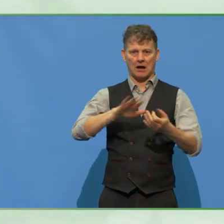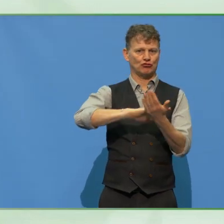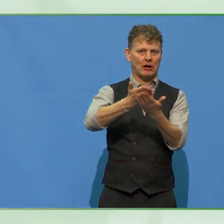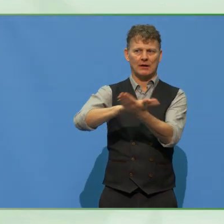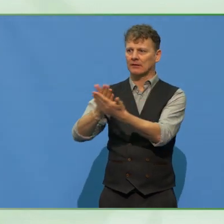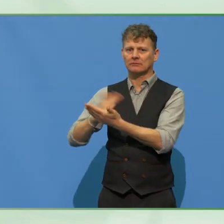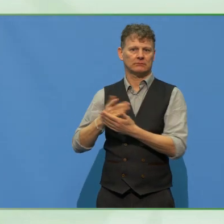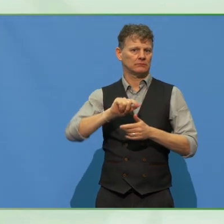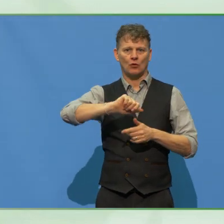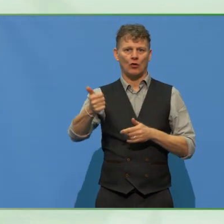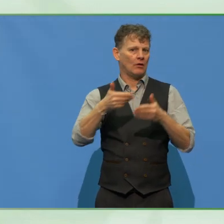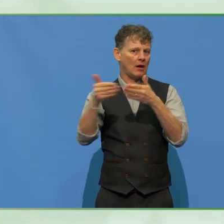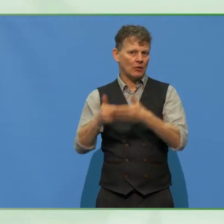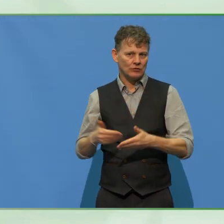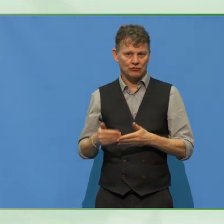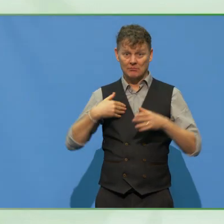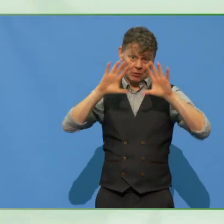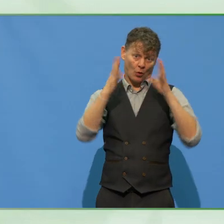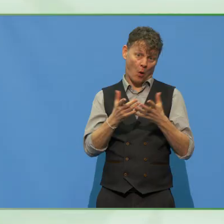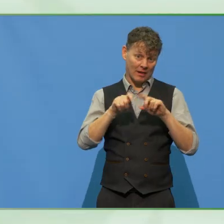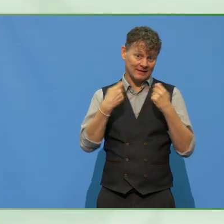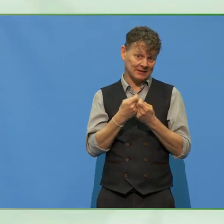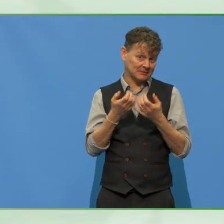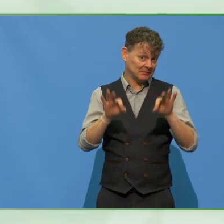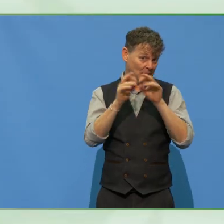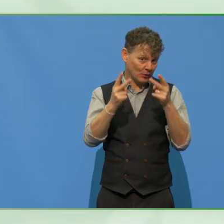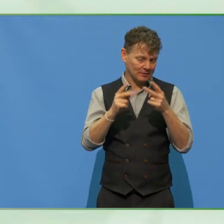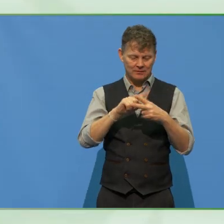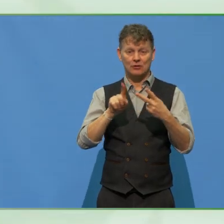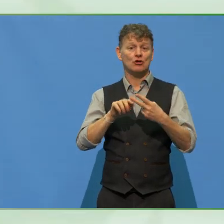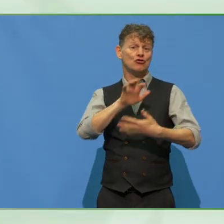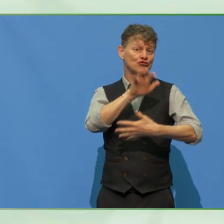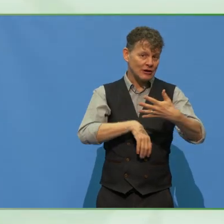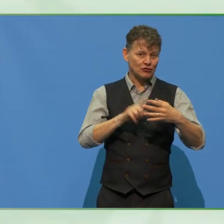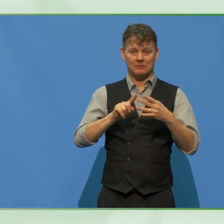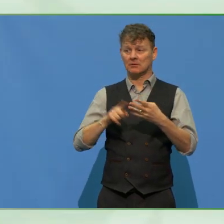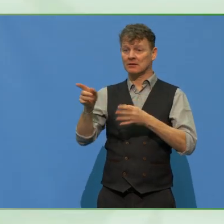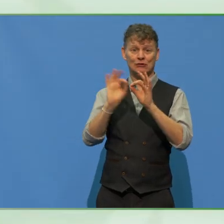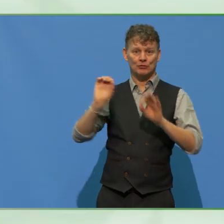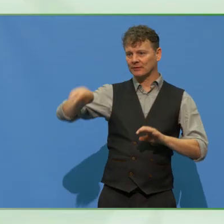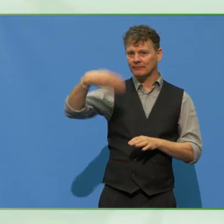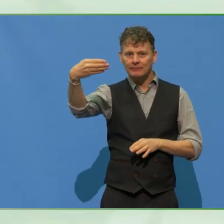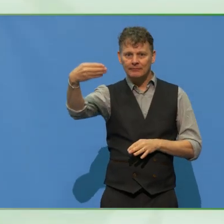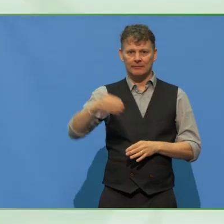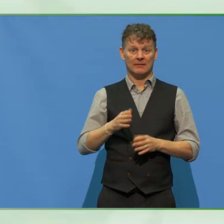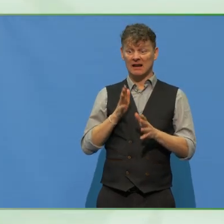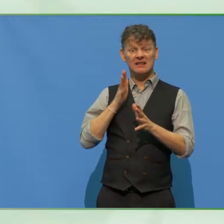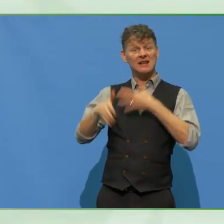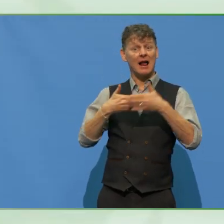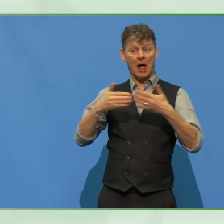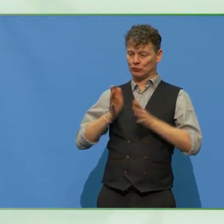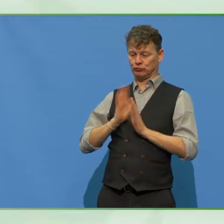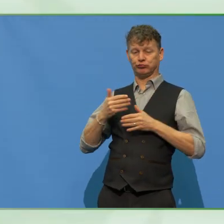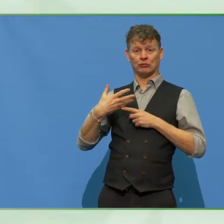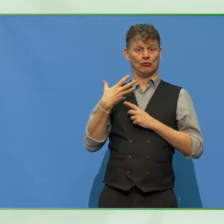languages. And I run a global team, that's helpful. I have transcript, I have sign language interpreter, I have sign language recognition, so it